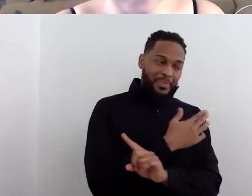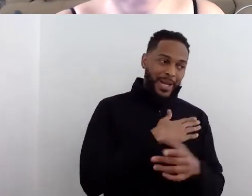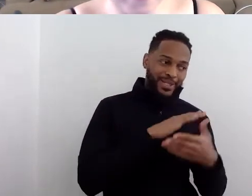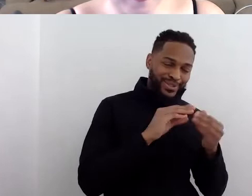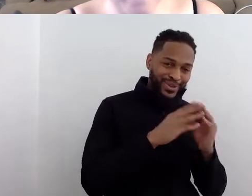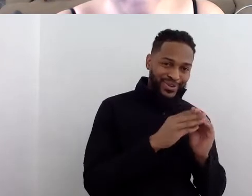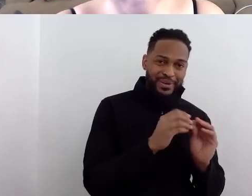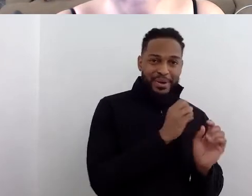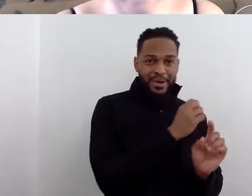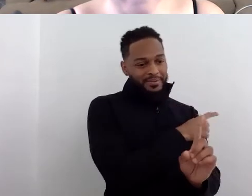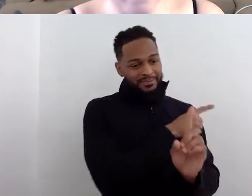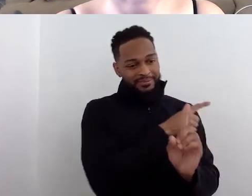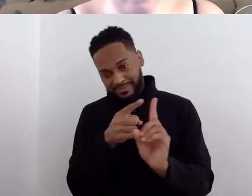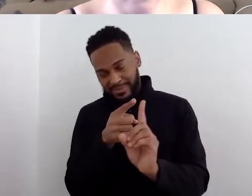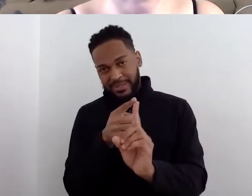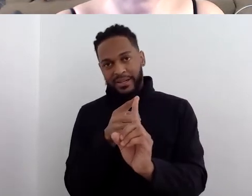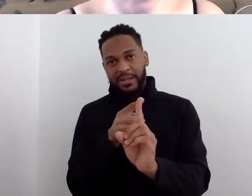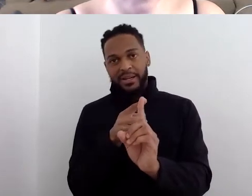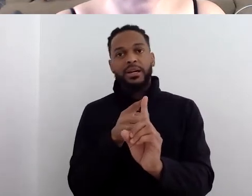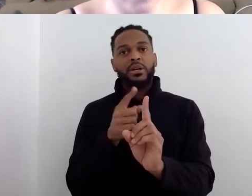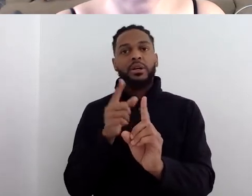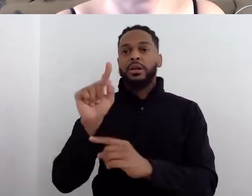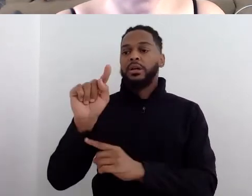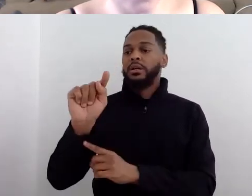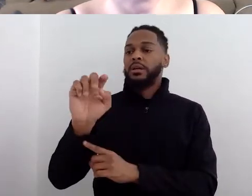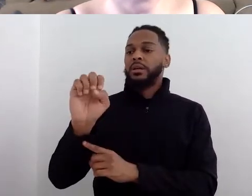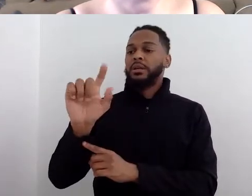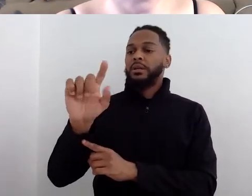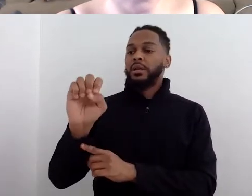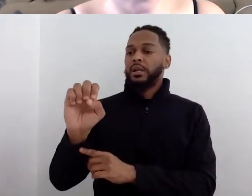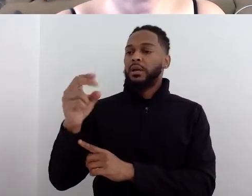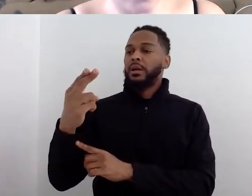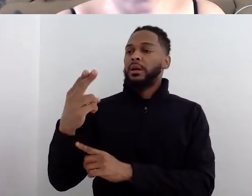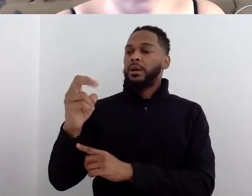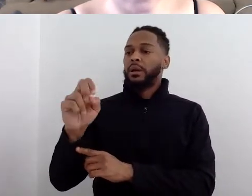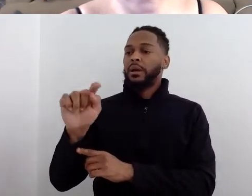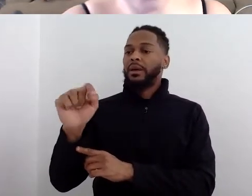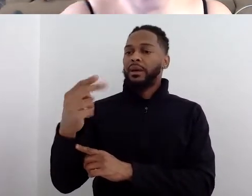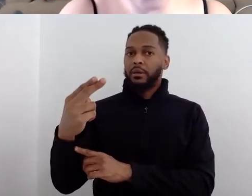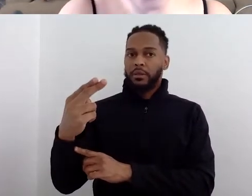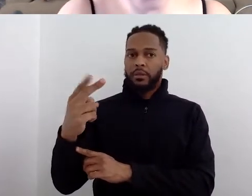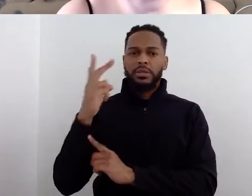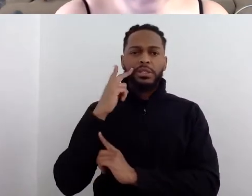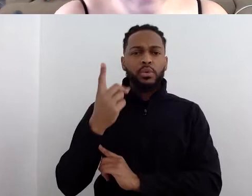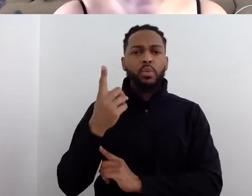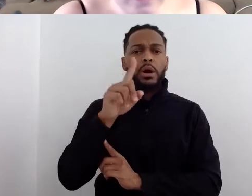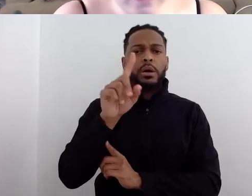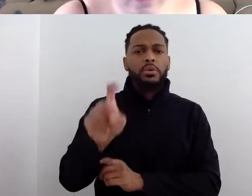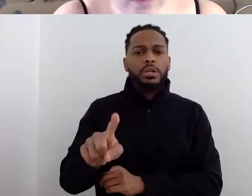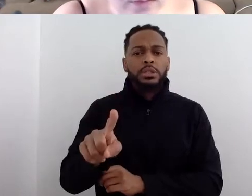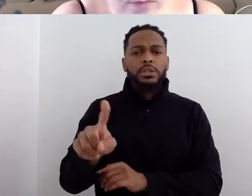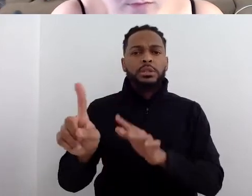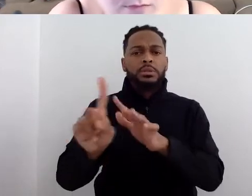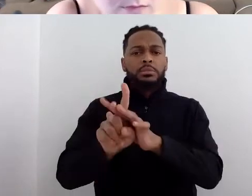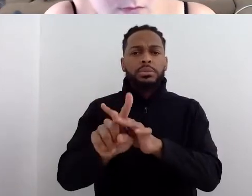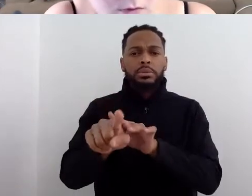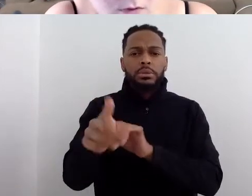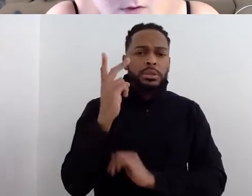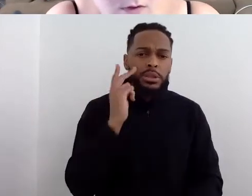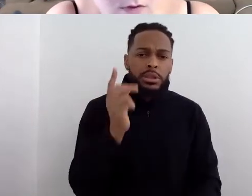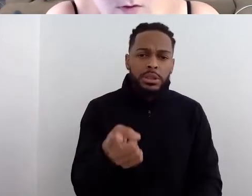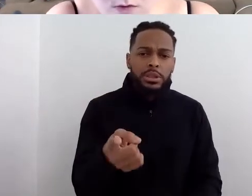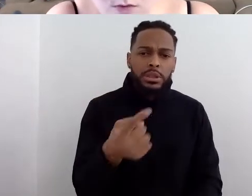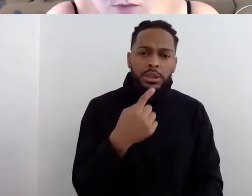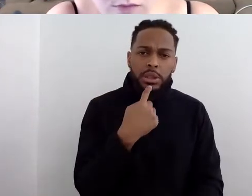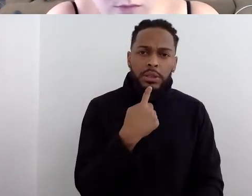But back to the telehealth. We have one question. Let's go addressing them